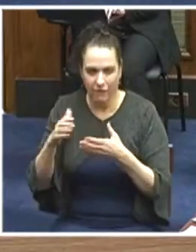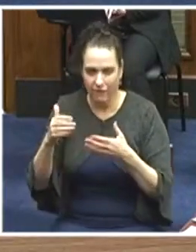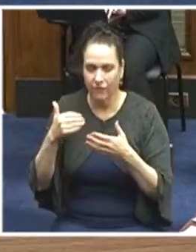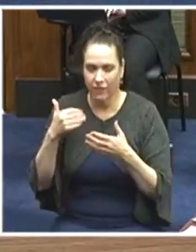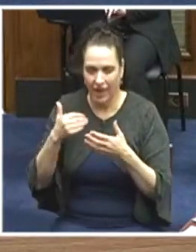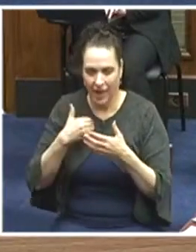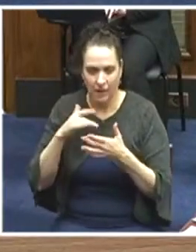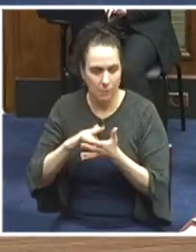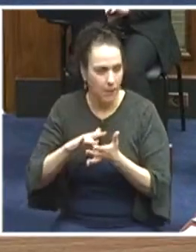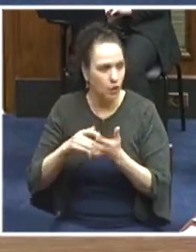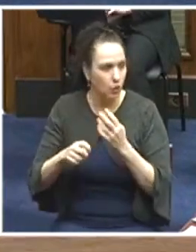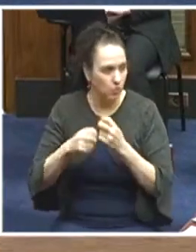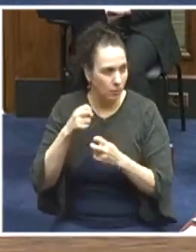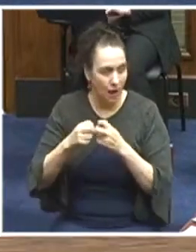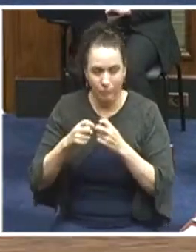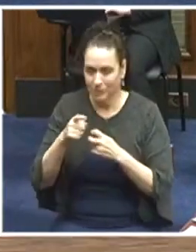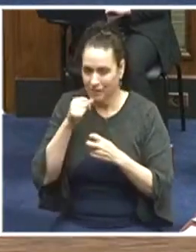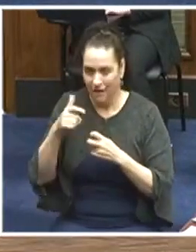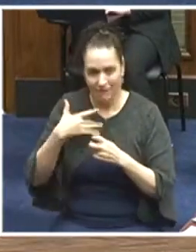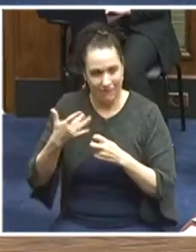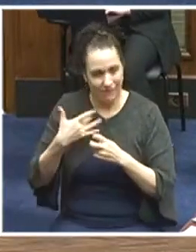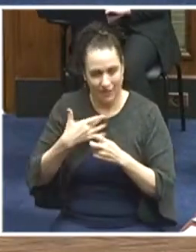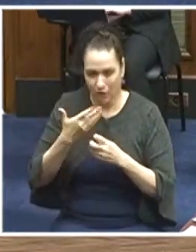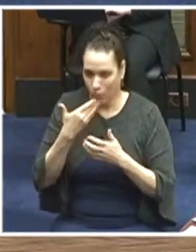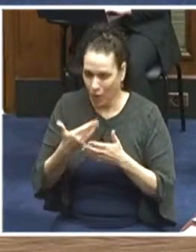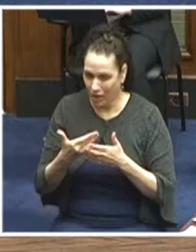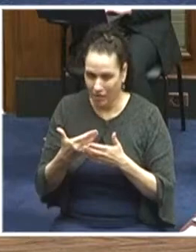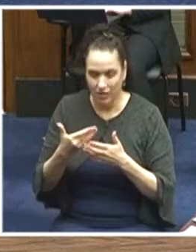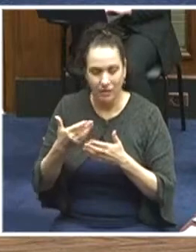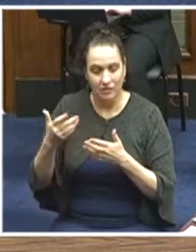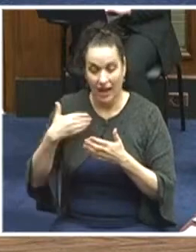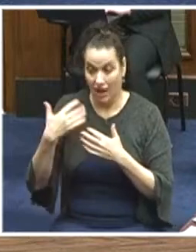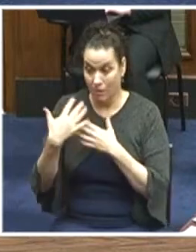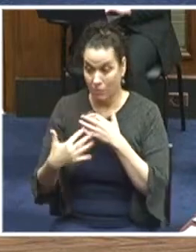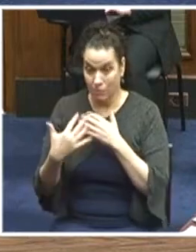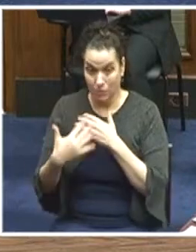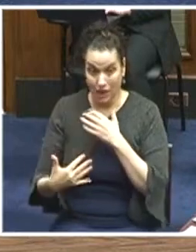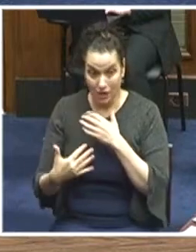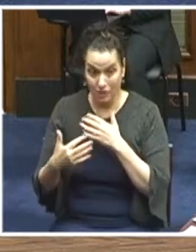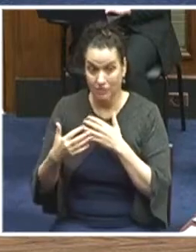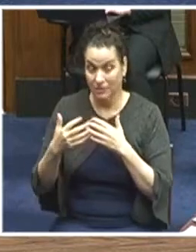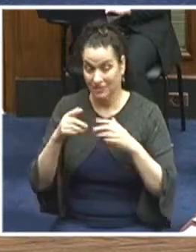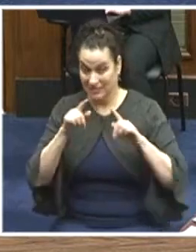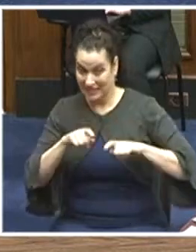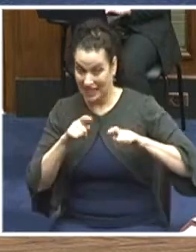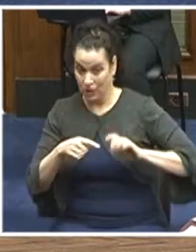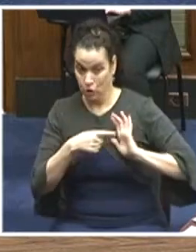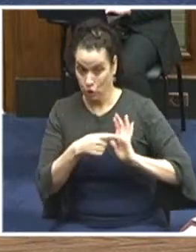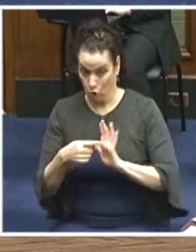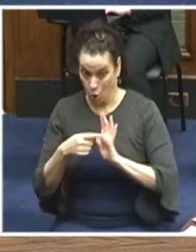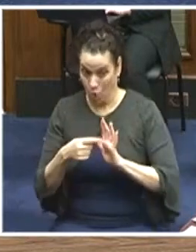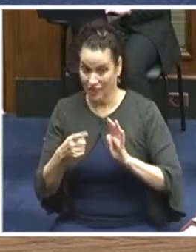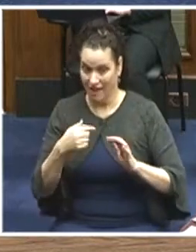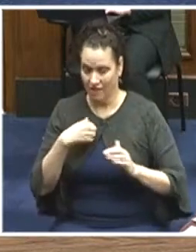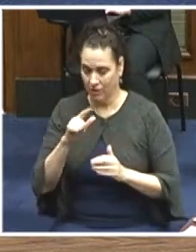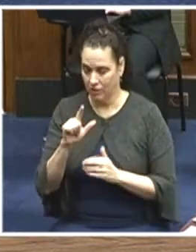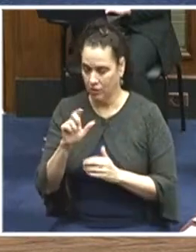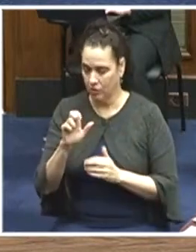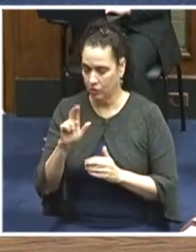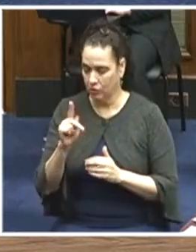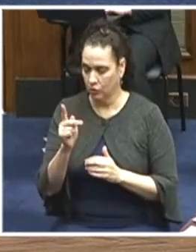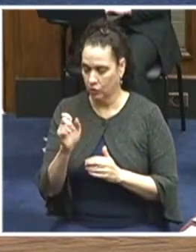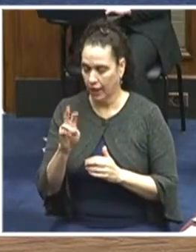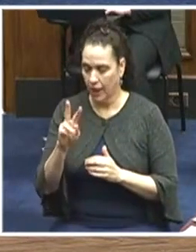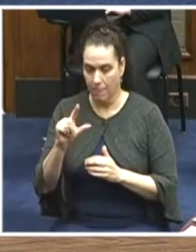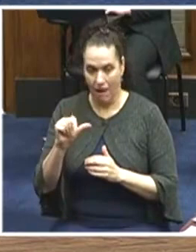2.5, hadn't been feeling well. Blood work had revealed leukemia, cancer. We raced Colette to Inova Fairfax Hospital,